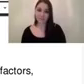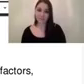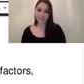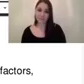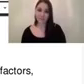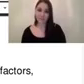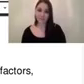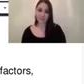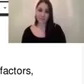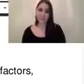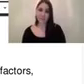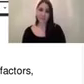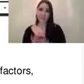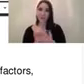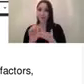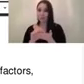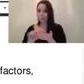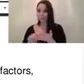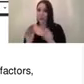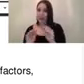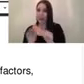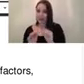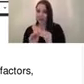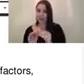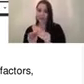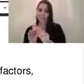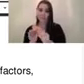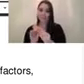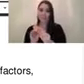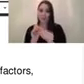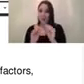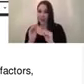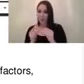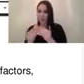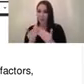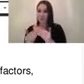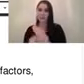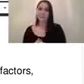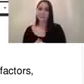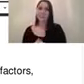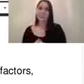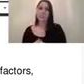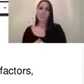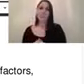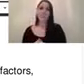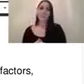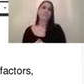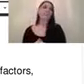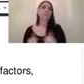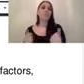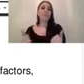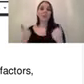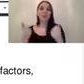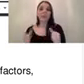the hand calculations, so to say. So as we will see in the next slide,